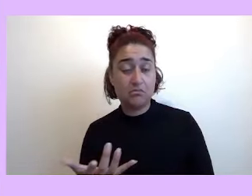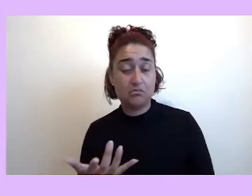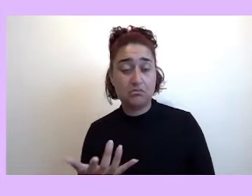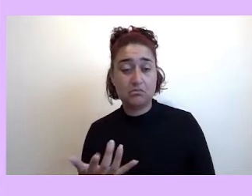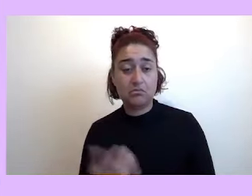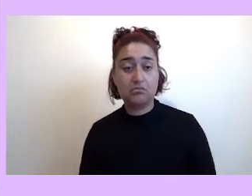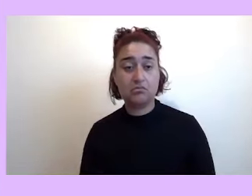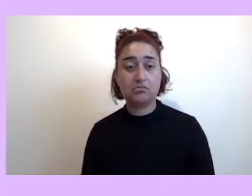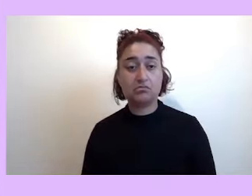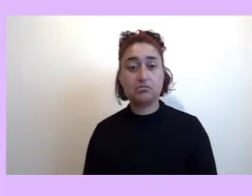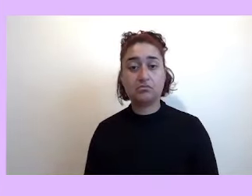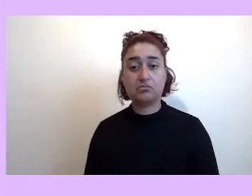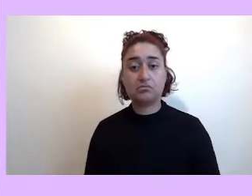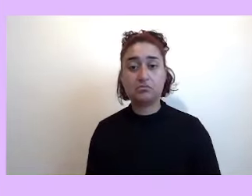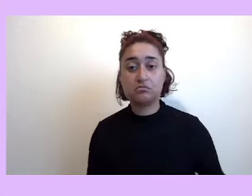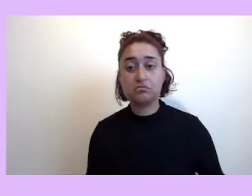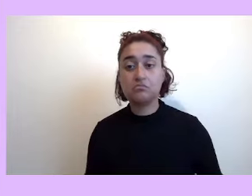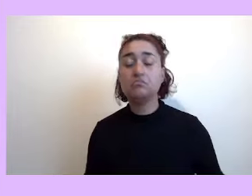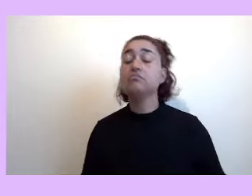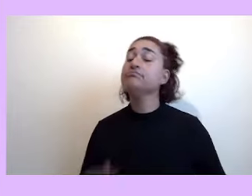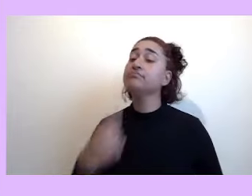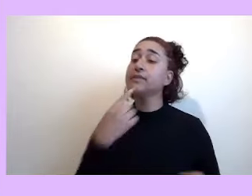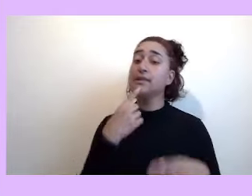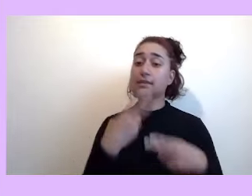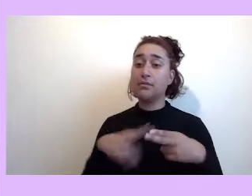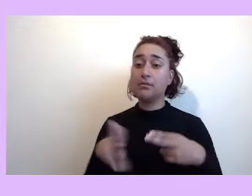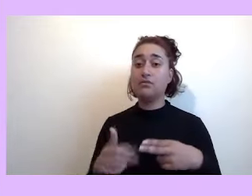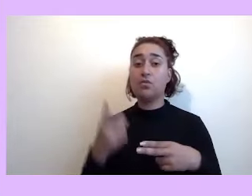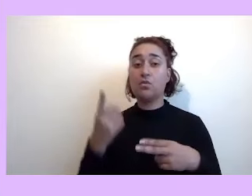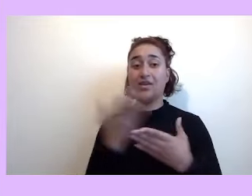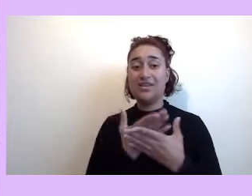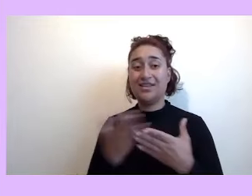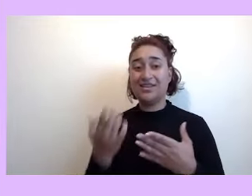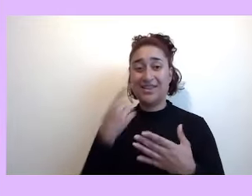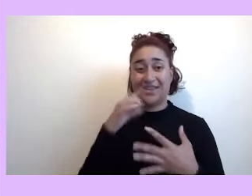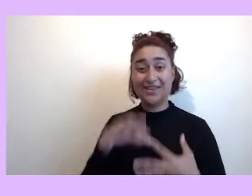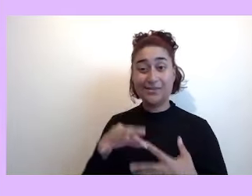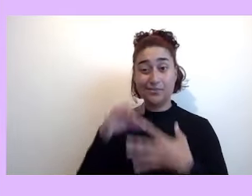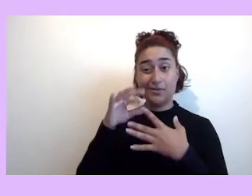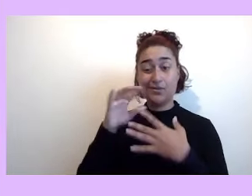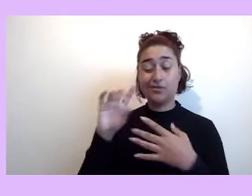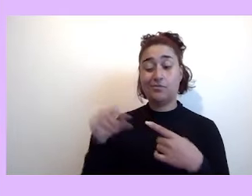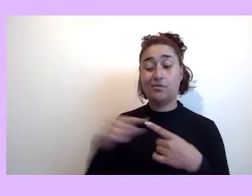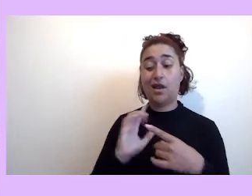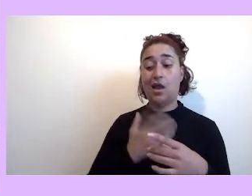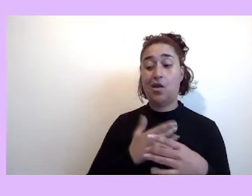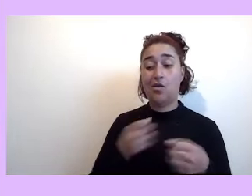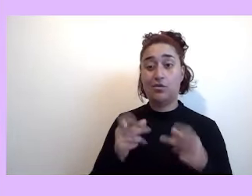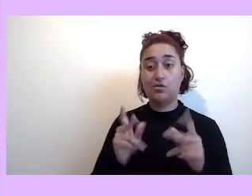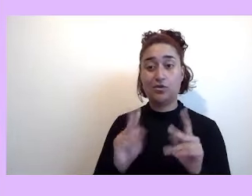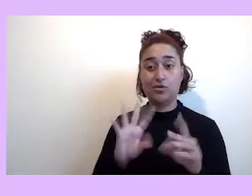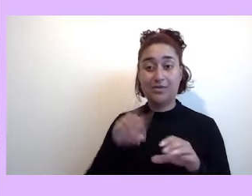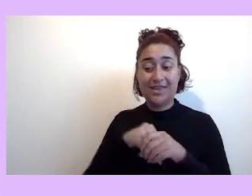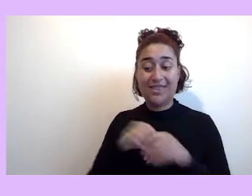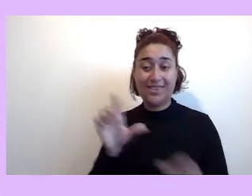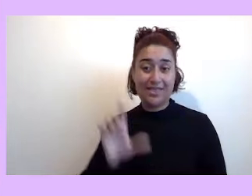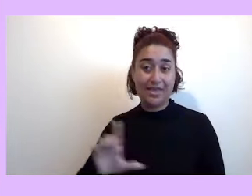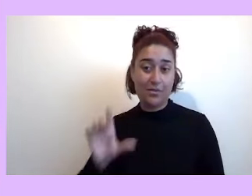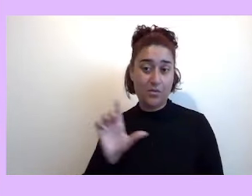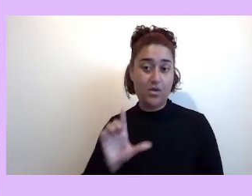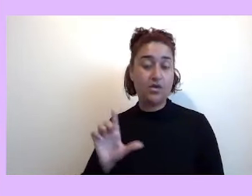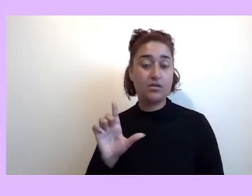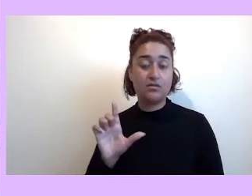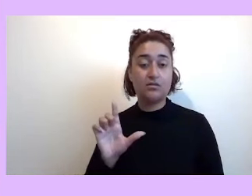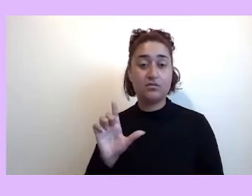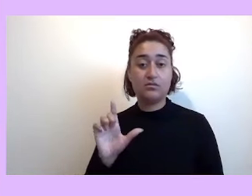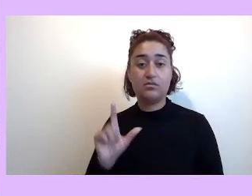I'll just say very briefly, one of the things that I think is really special about our ability to be in the library, and it's